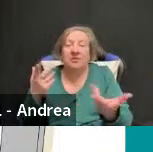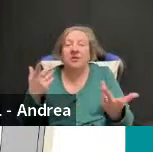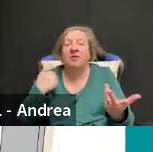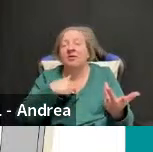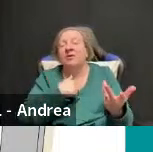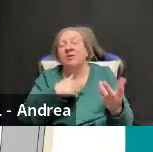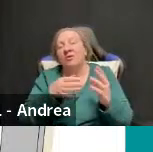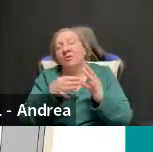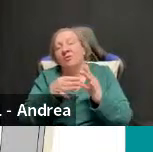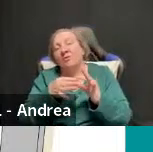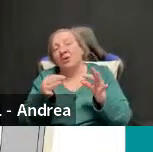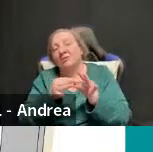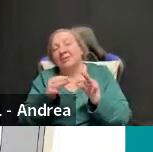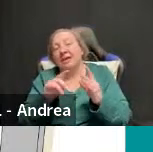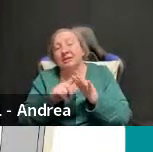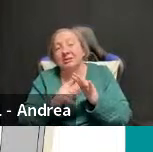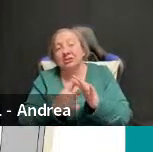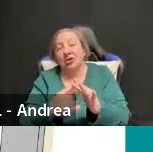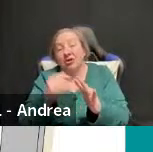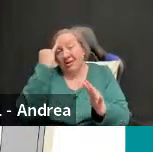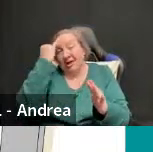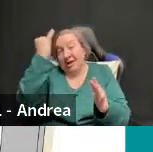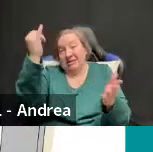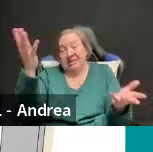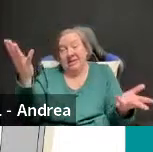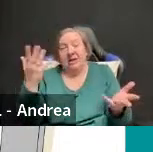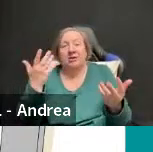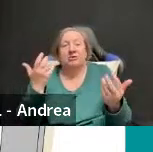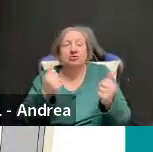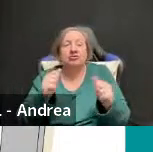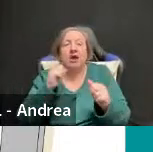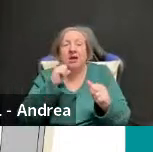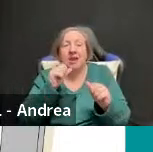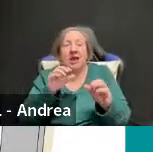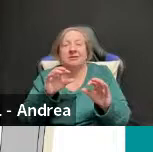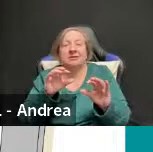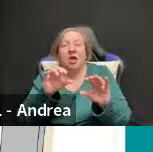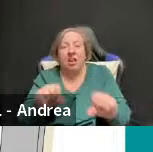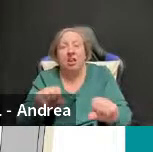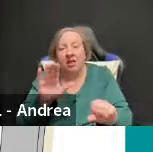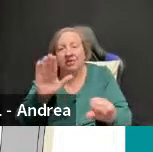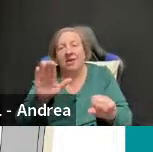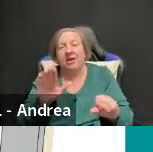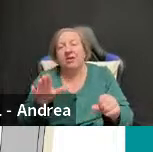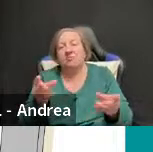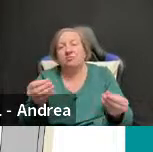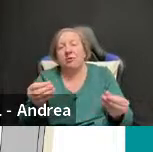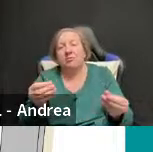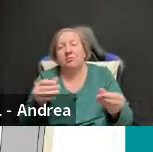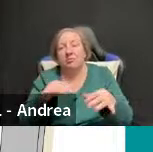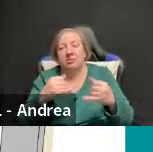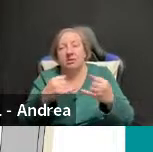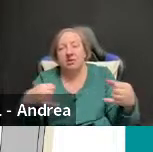saying, as a starting point, we're trying not to broach that property line. We're trying to see what's possible